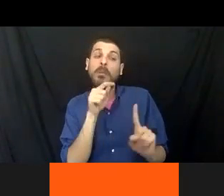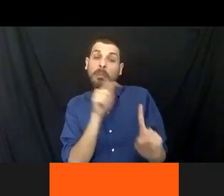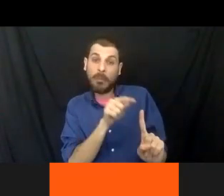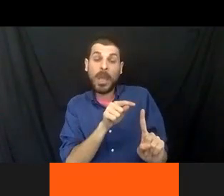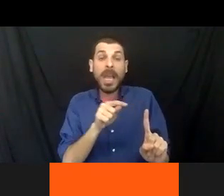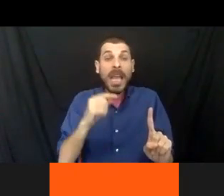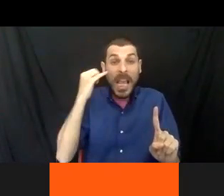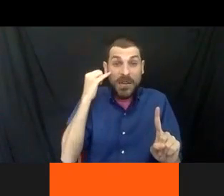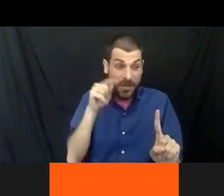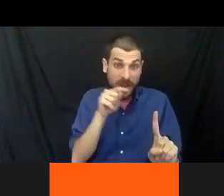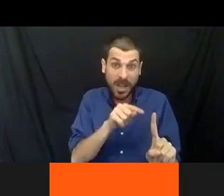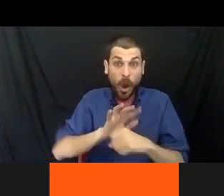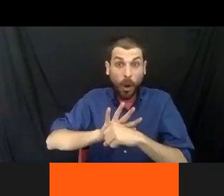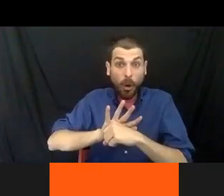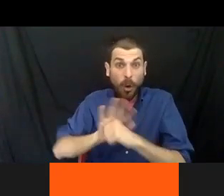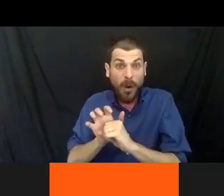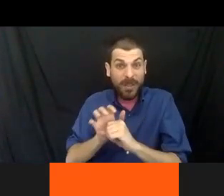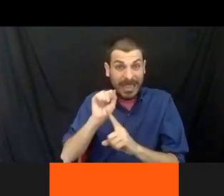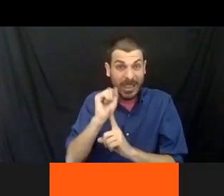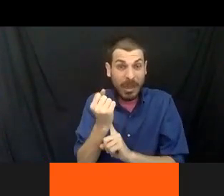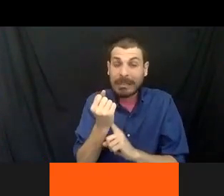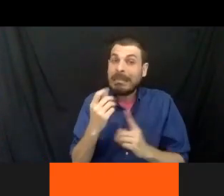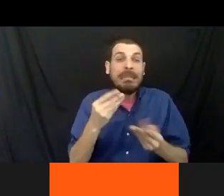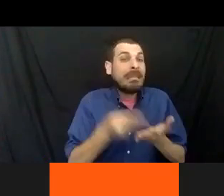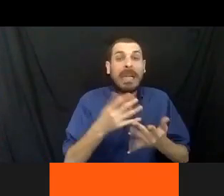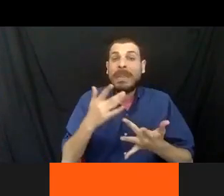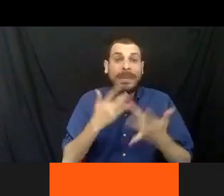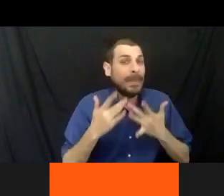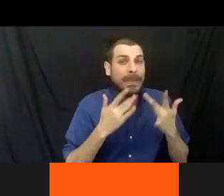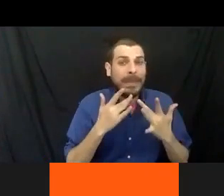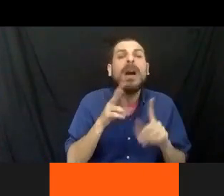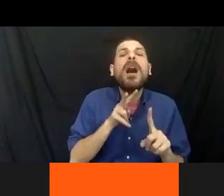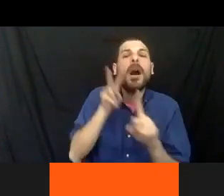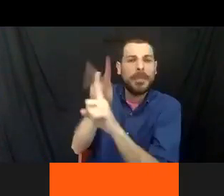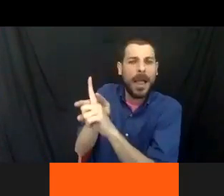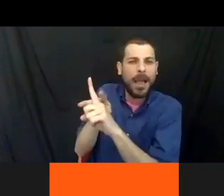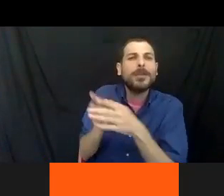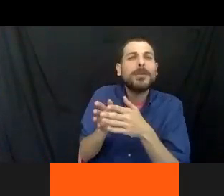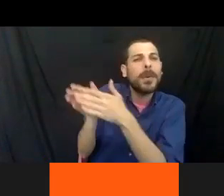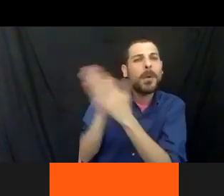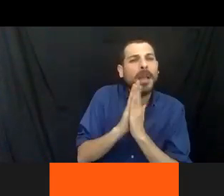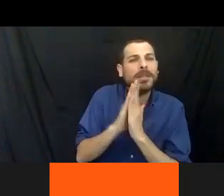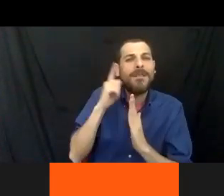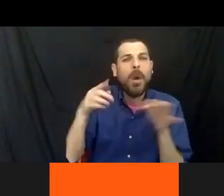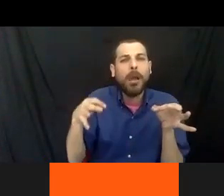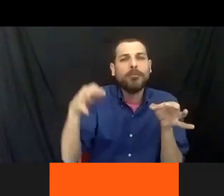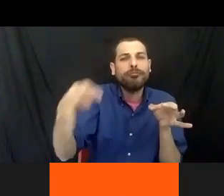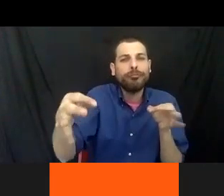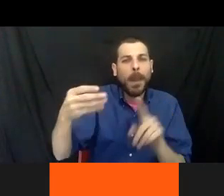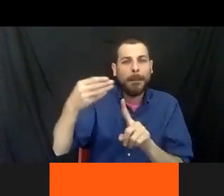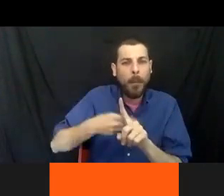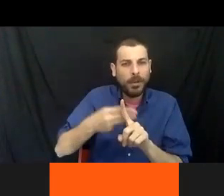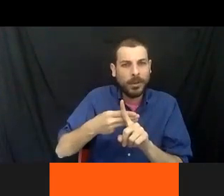COVID-19 emergency, you can request or obtain forbearance from mortgage payments for up to